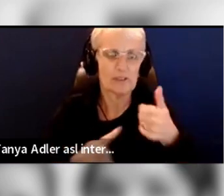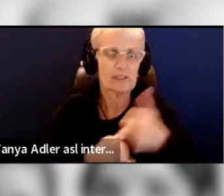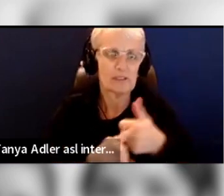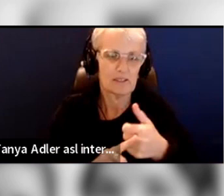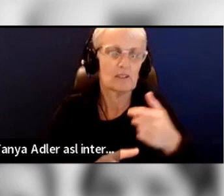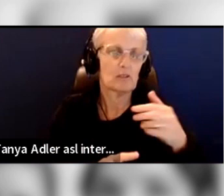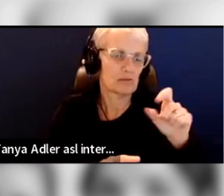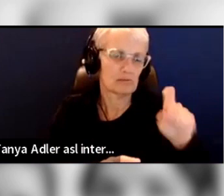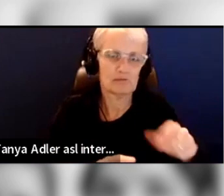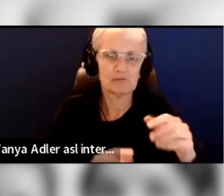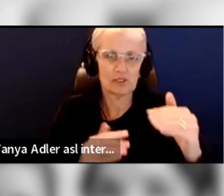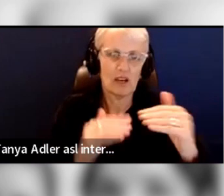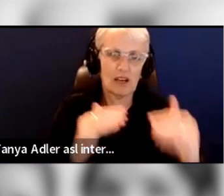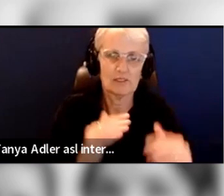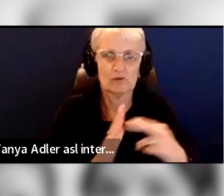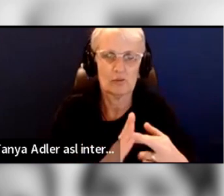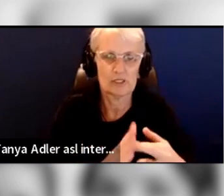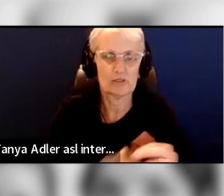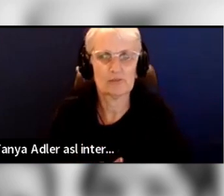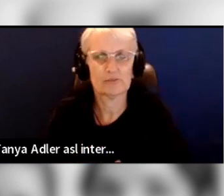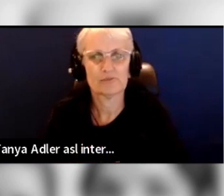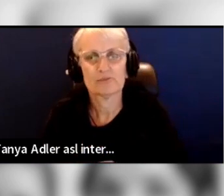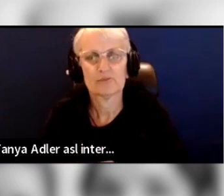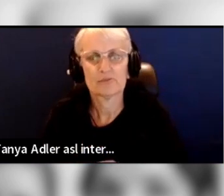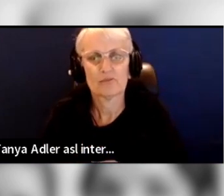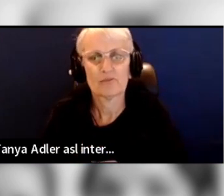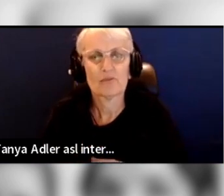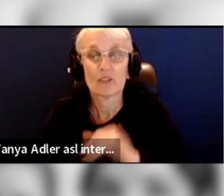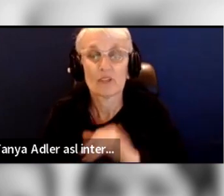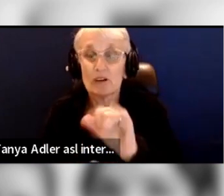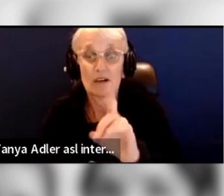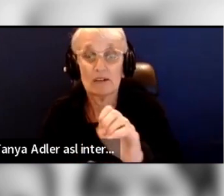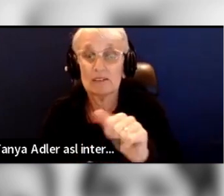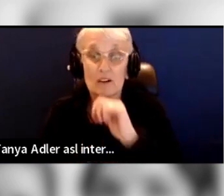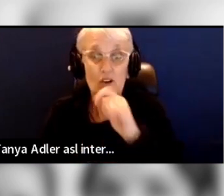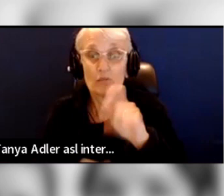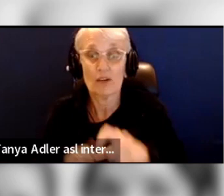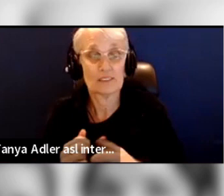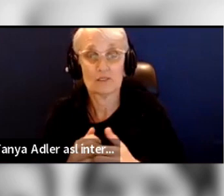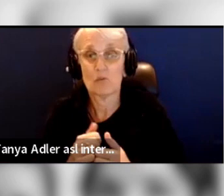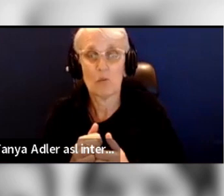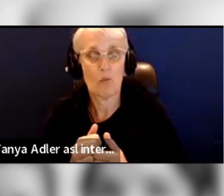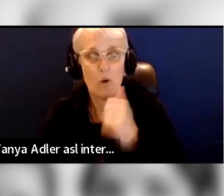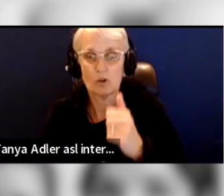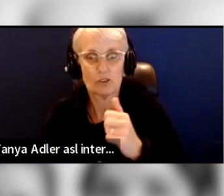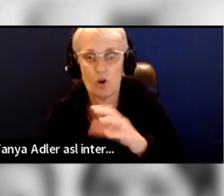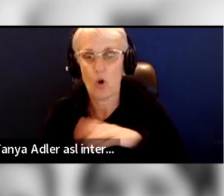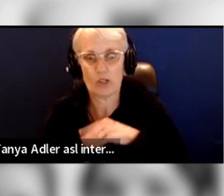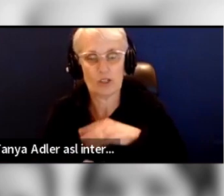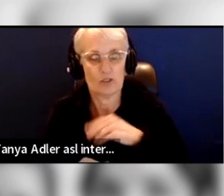need to have. For IDEA Fund, they do not have to have majority ownership of the company. So if you're